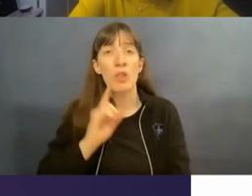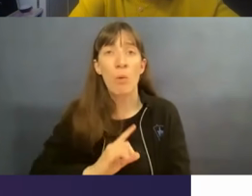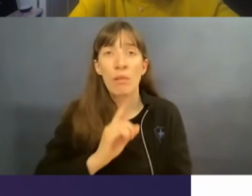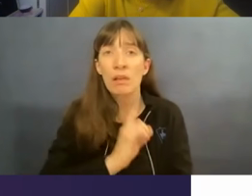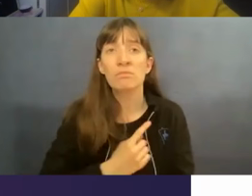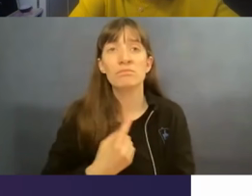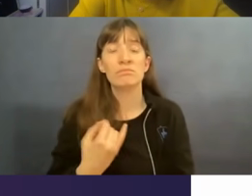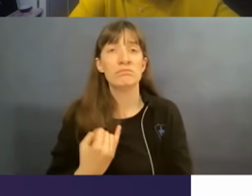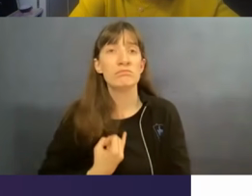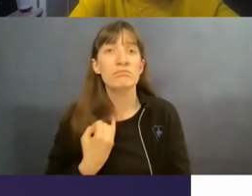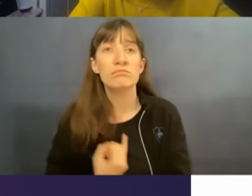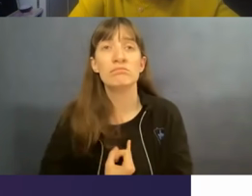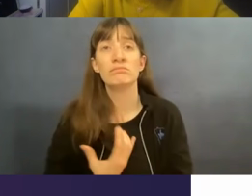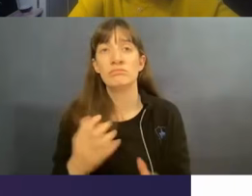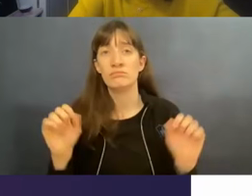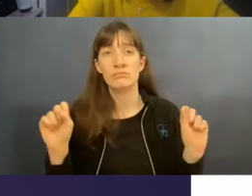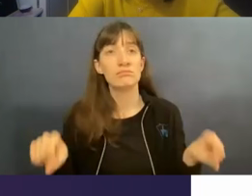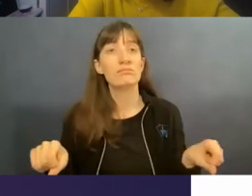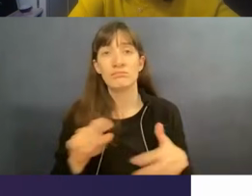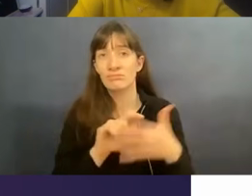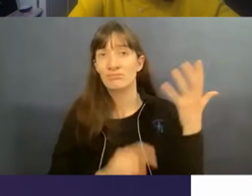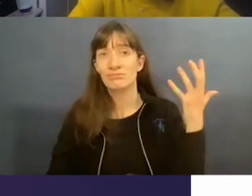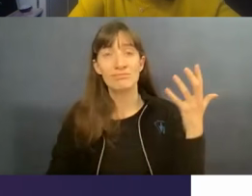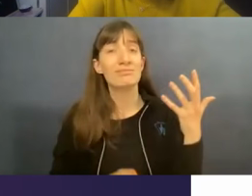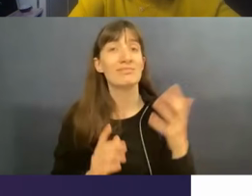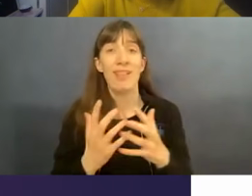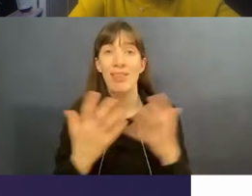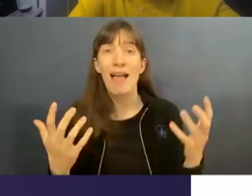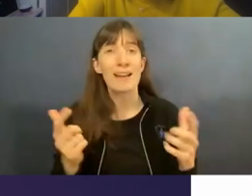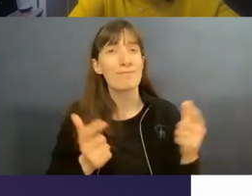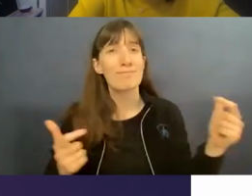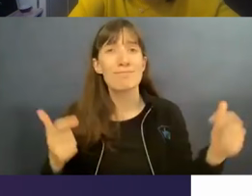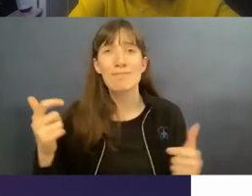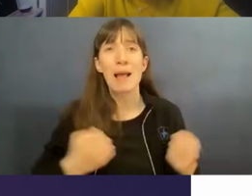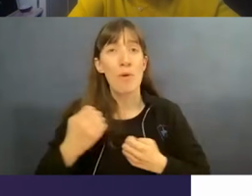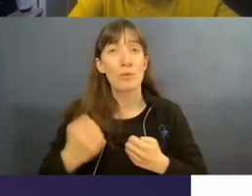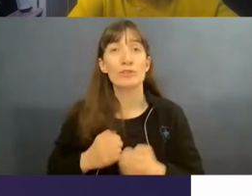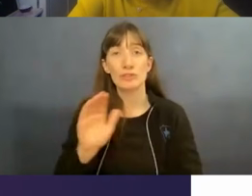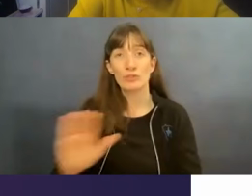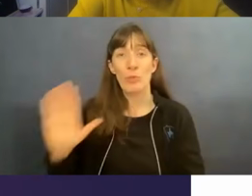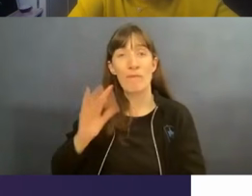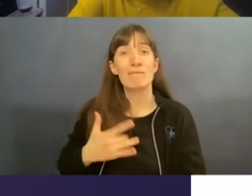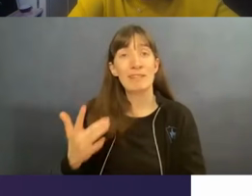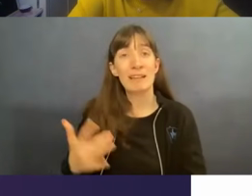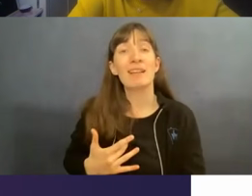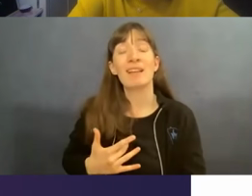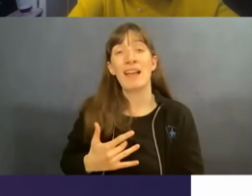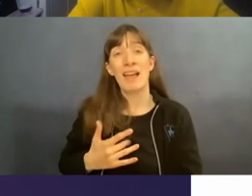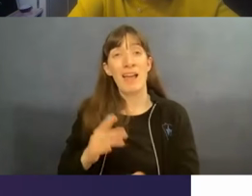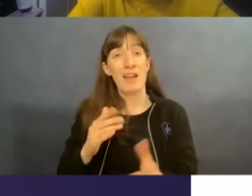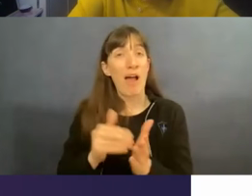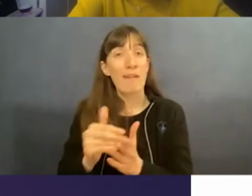a lot of really big emotions that children feel and often feel like they have to